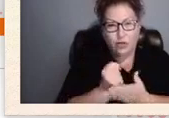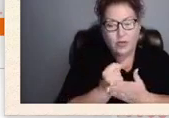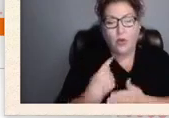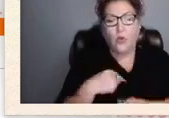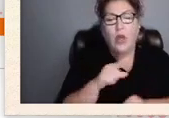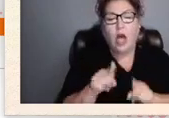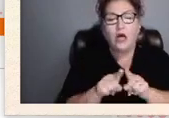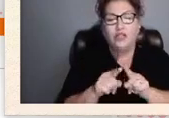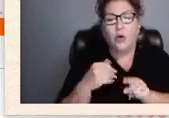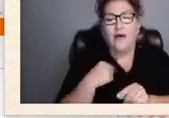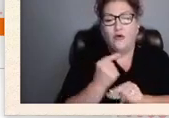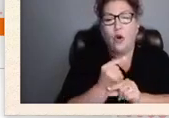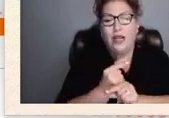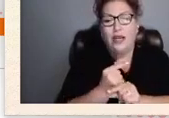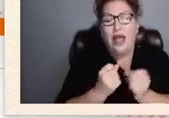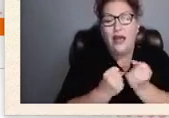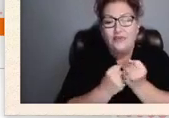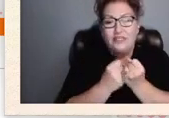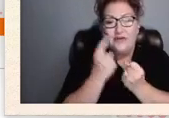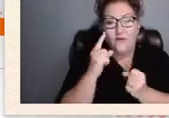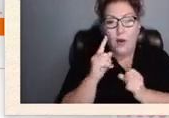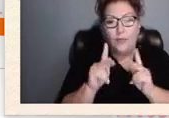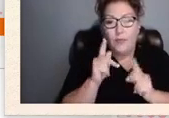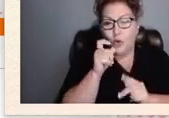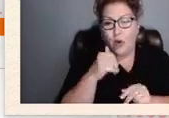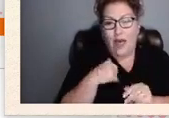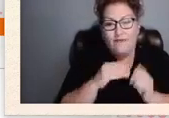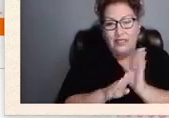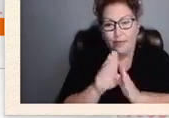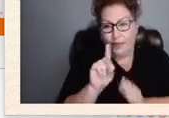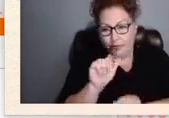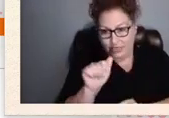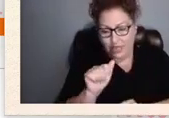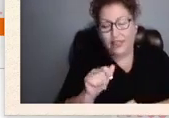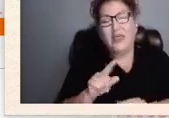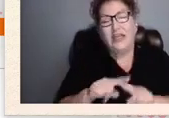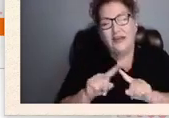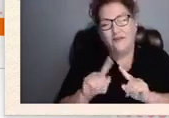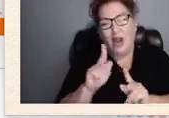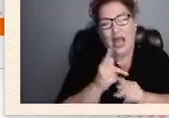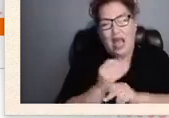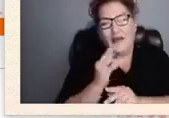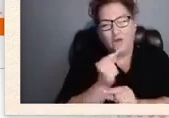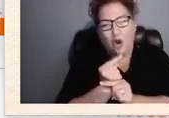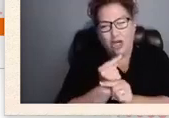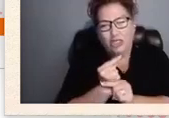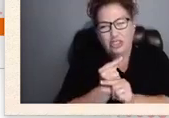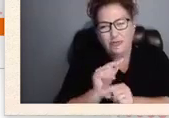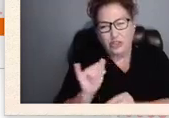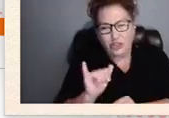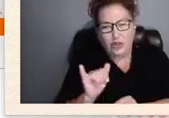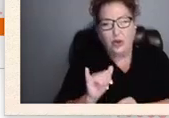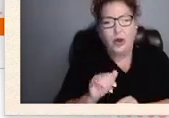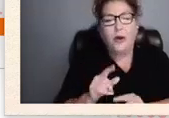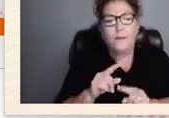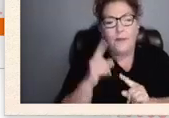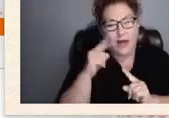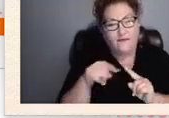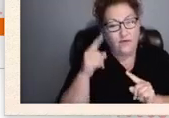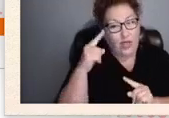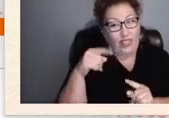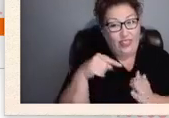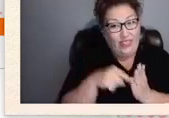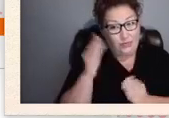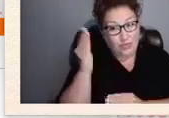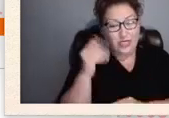have a developmental disability. There are also other type of guardianships, but we're going to limit this list for this presentation because we'll be here all